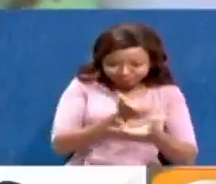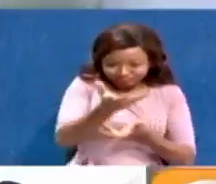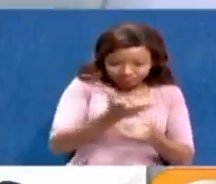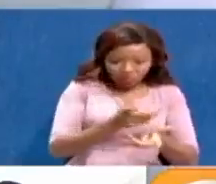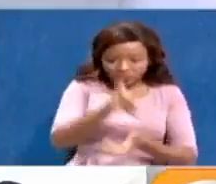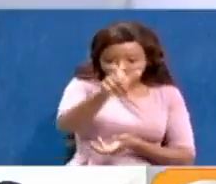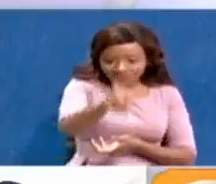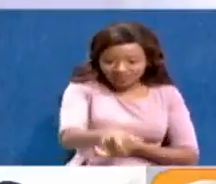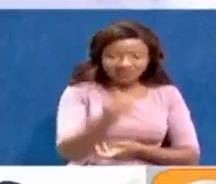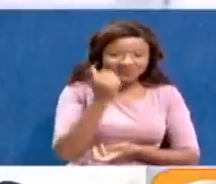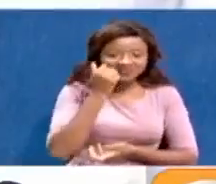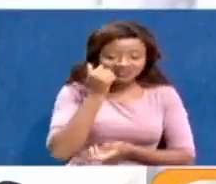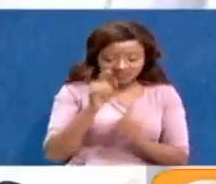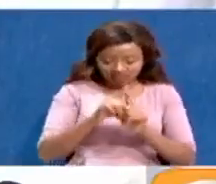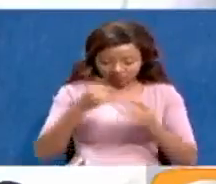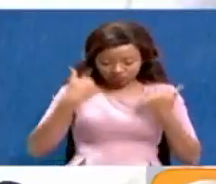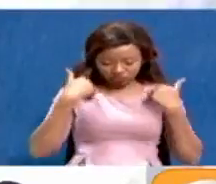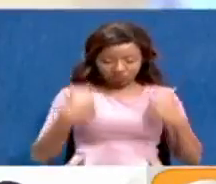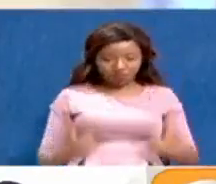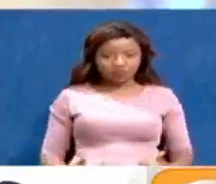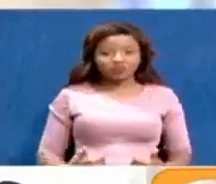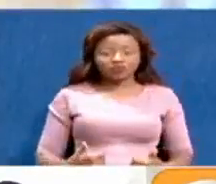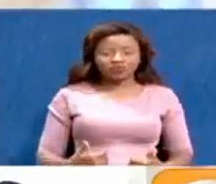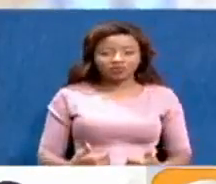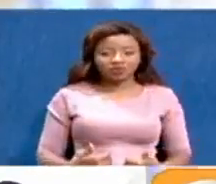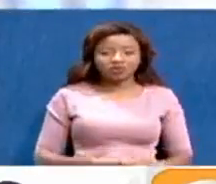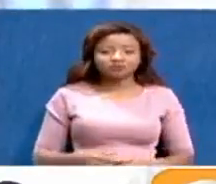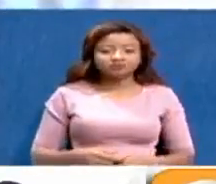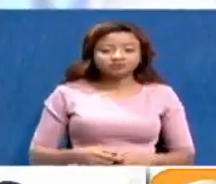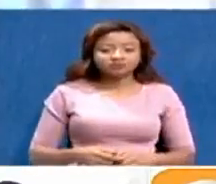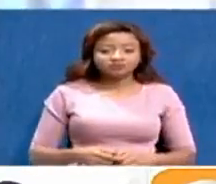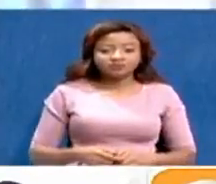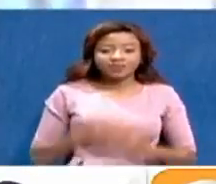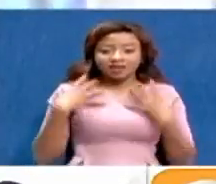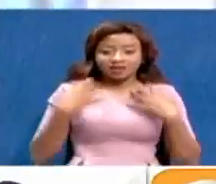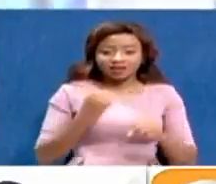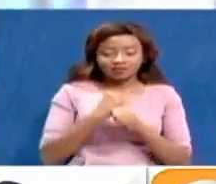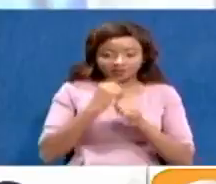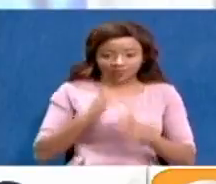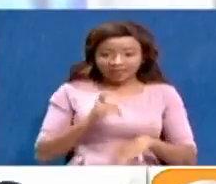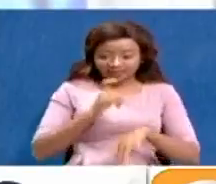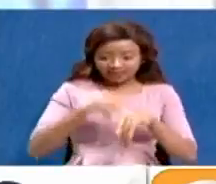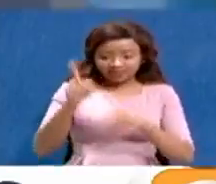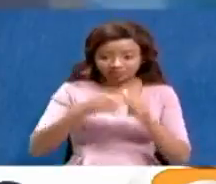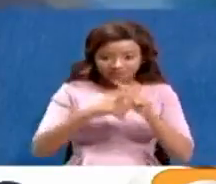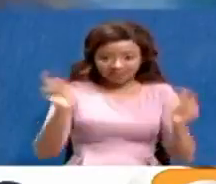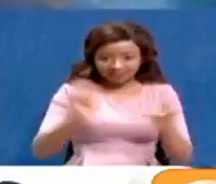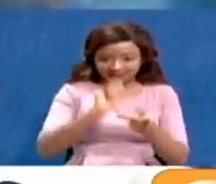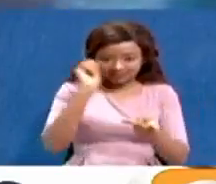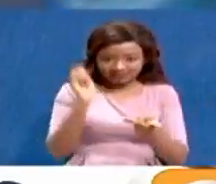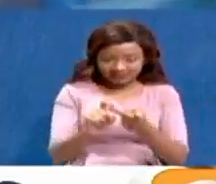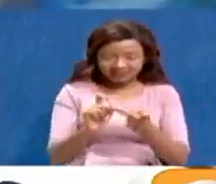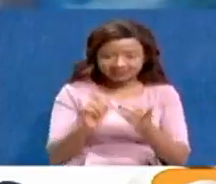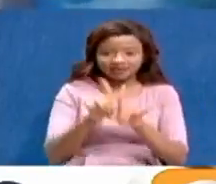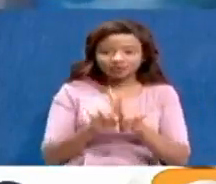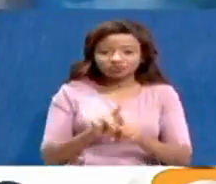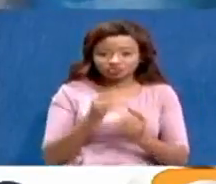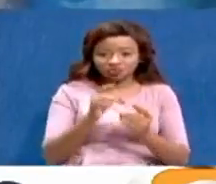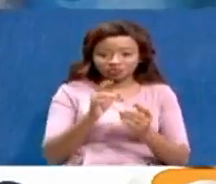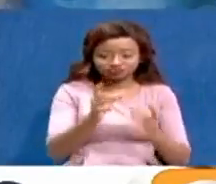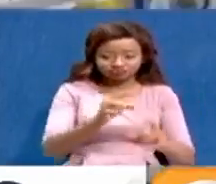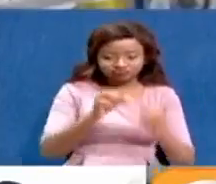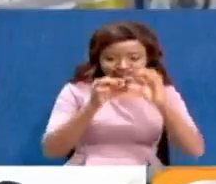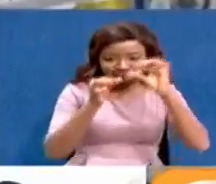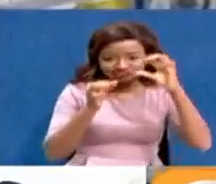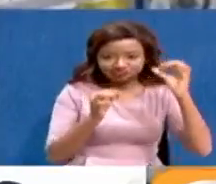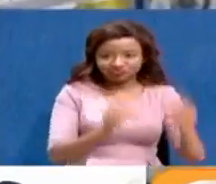tester. It enables a sterile sampling process from the moment the patient begins the test to the transfer of the sample to the